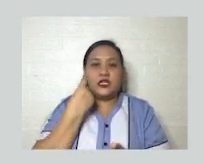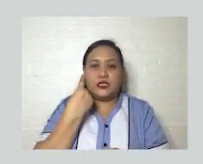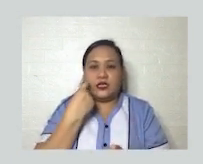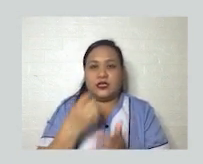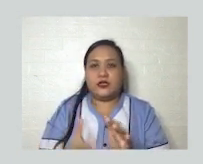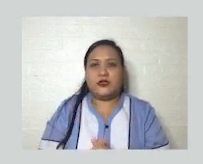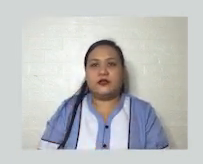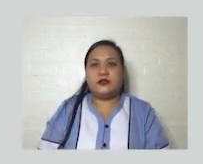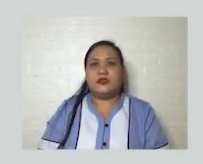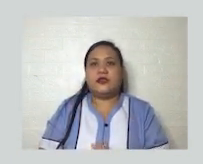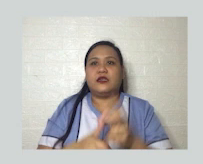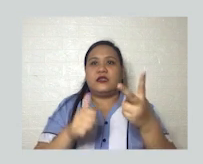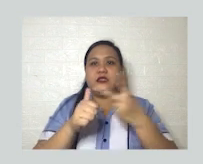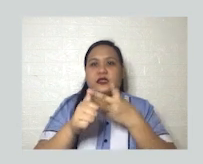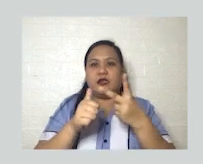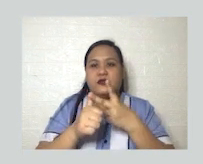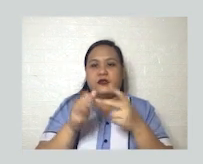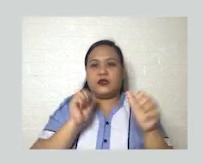earlier.